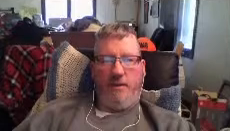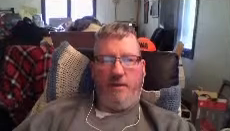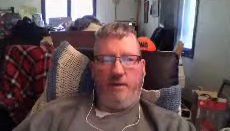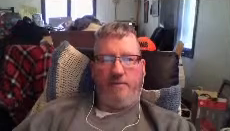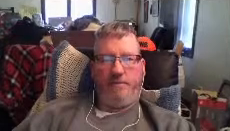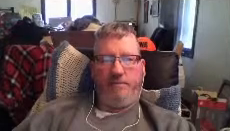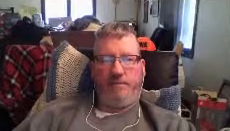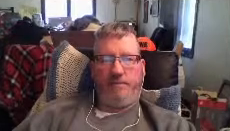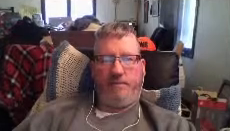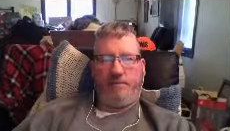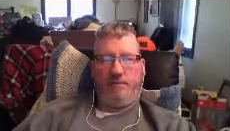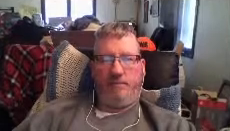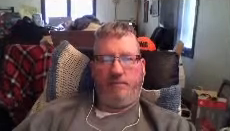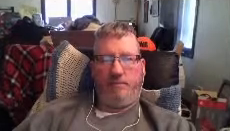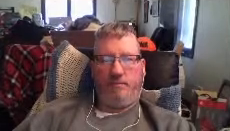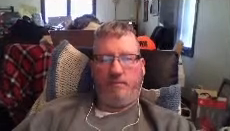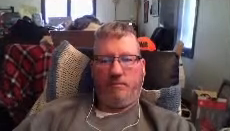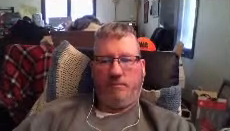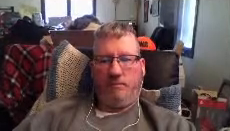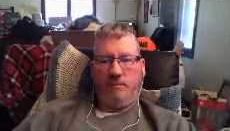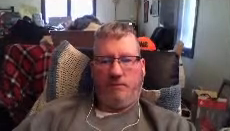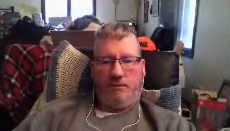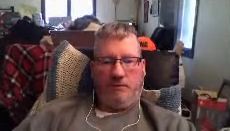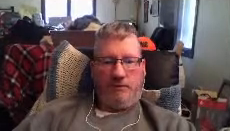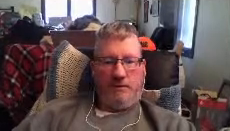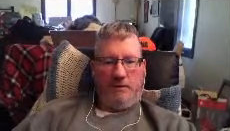let's see here.